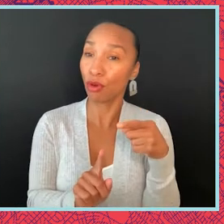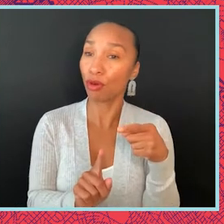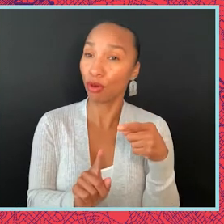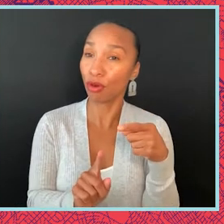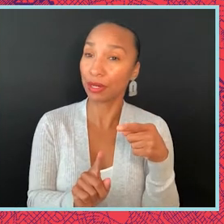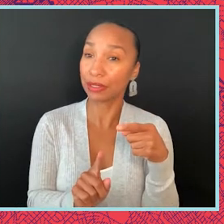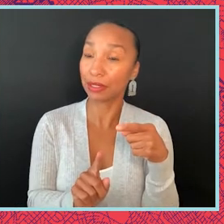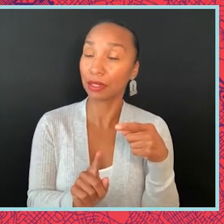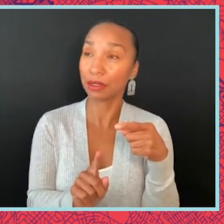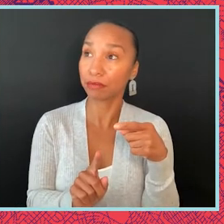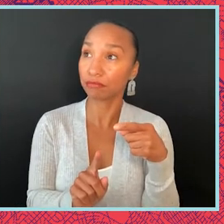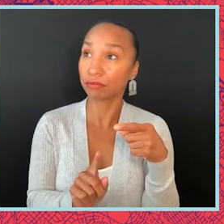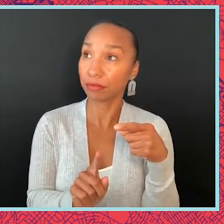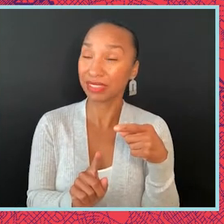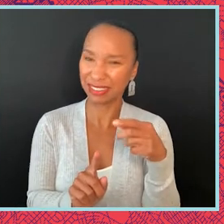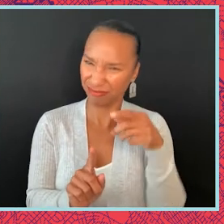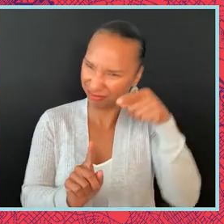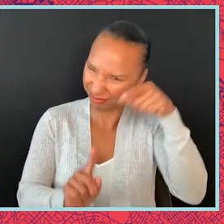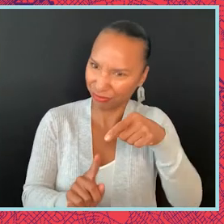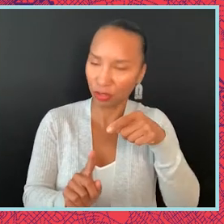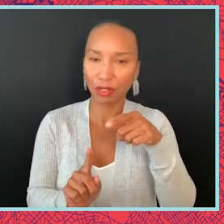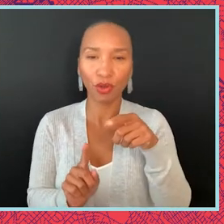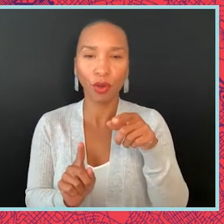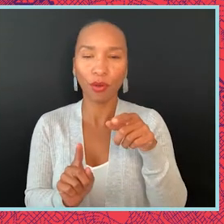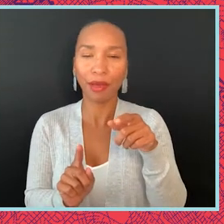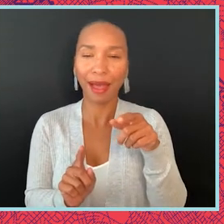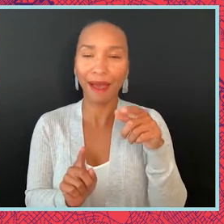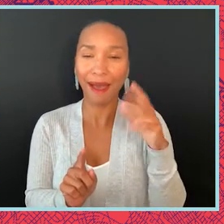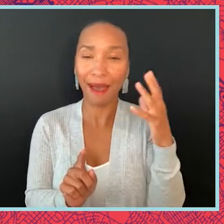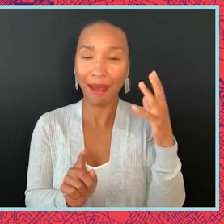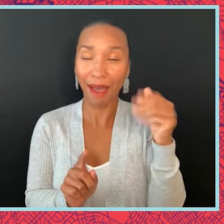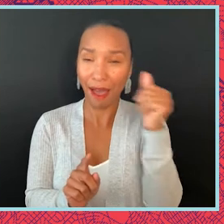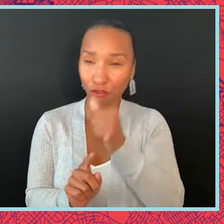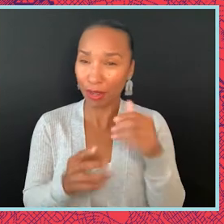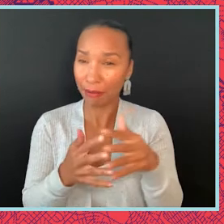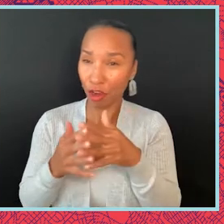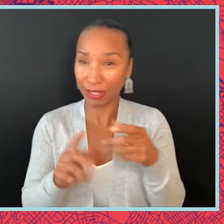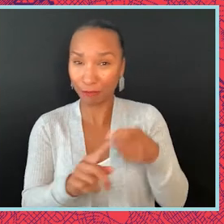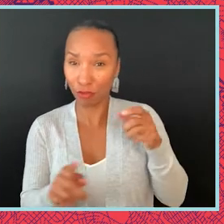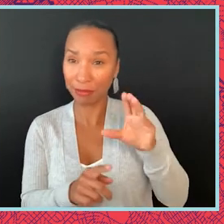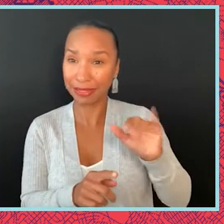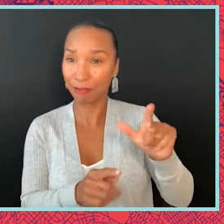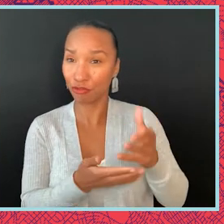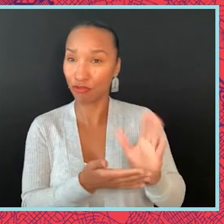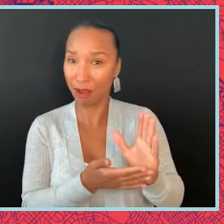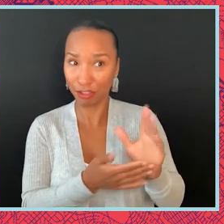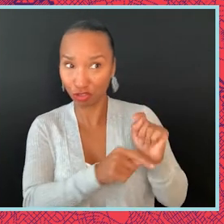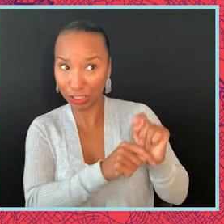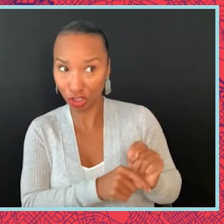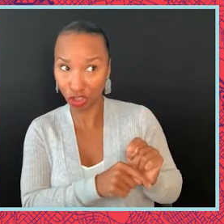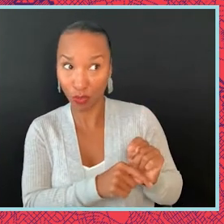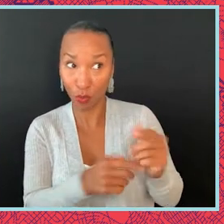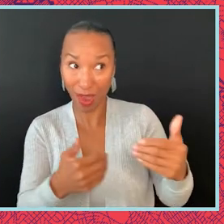if particularly, you know, African-Americans coming out of that civil rights tradition had the ballot, then